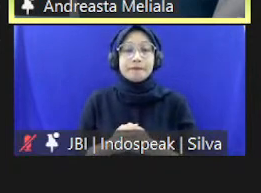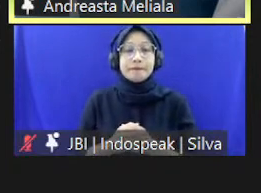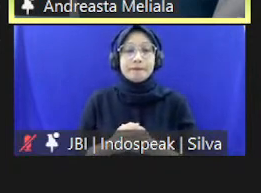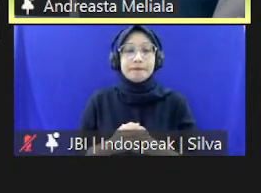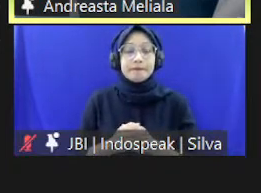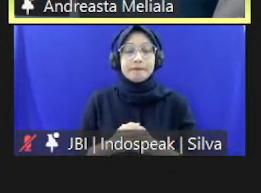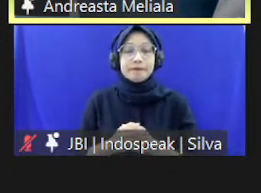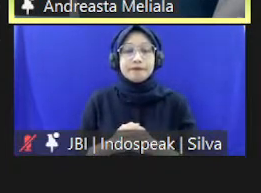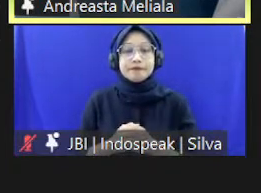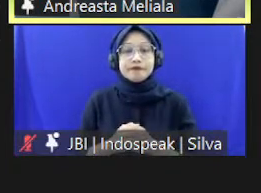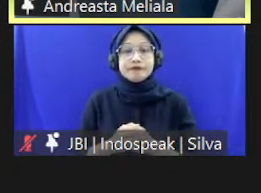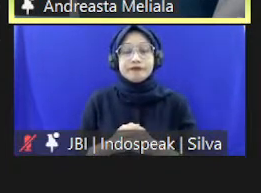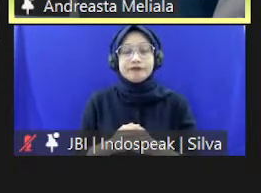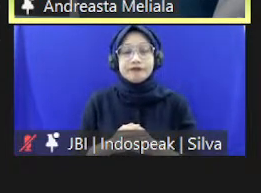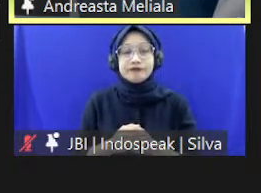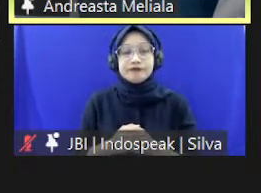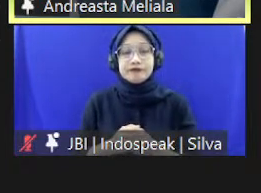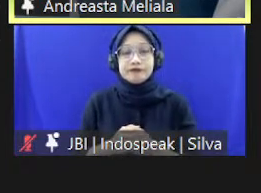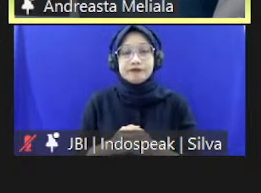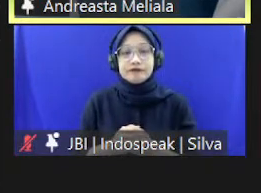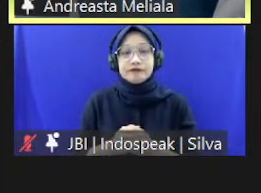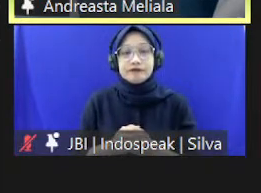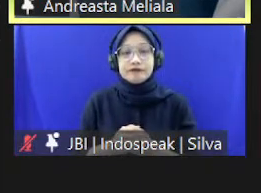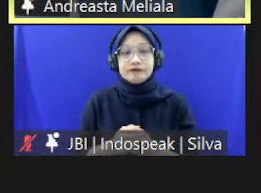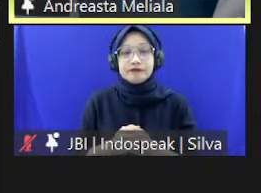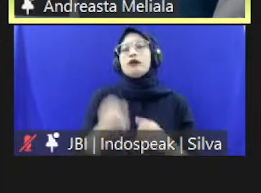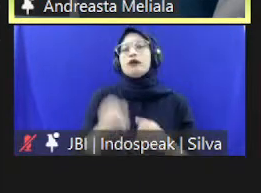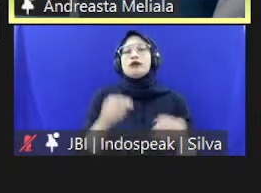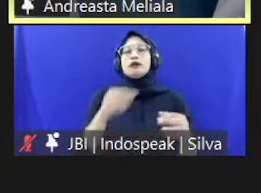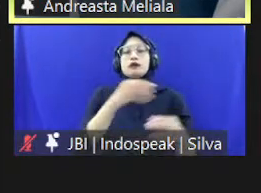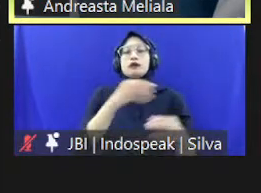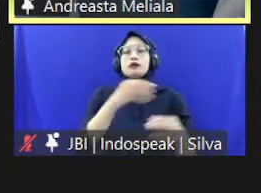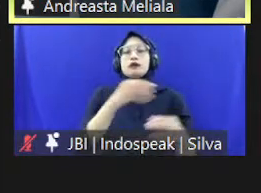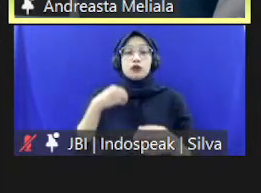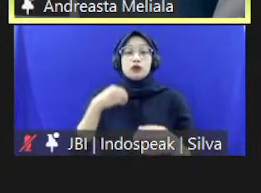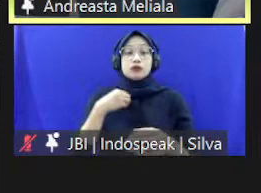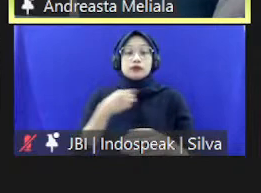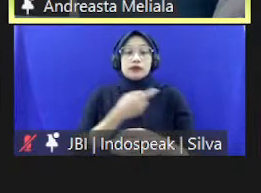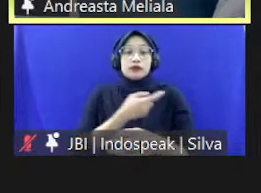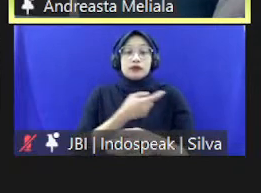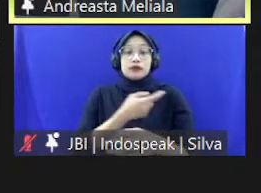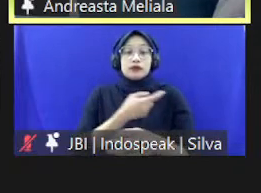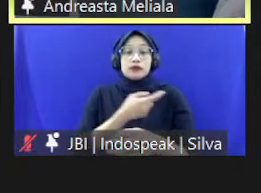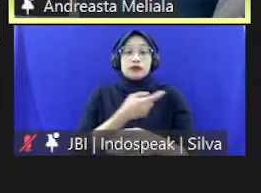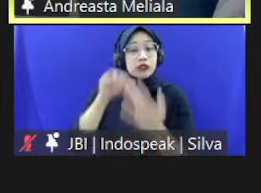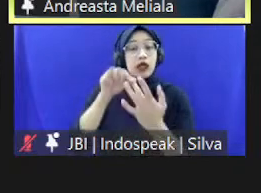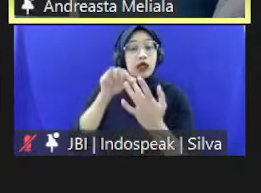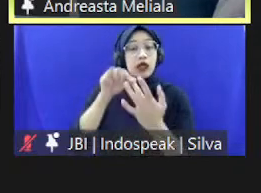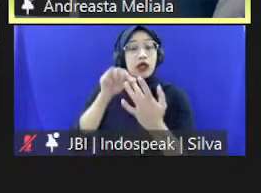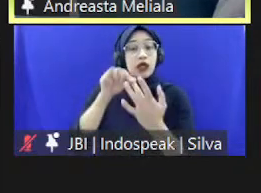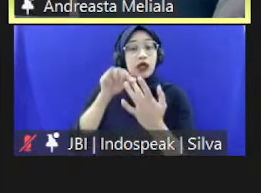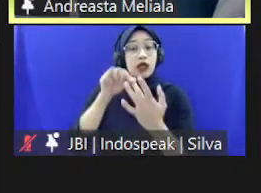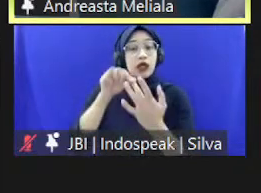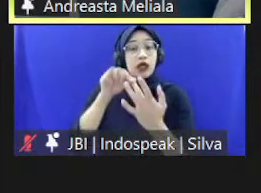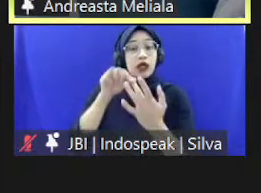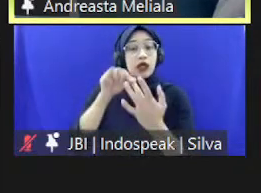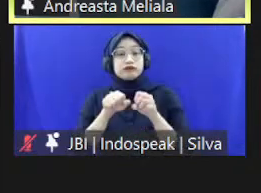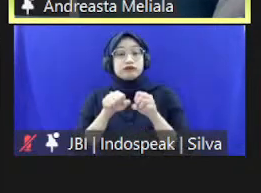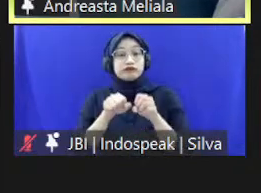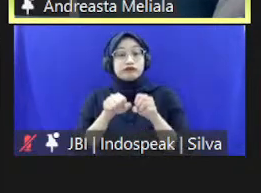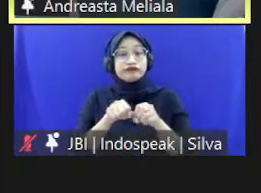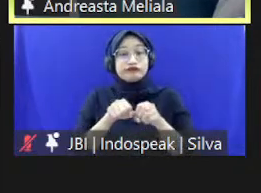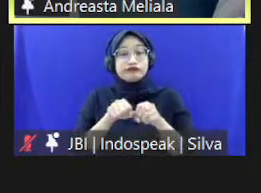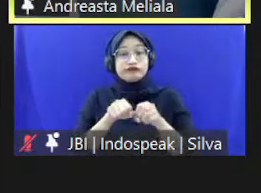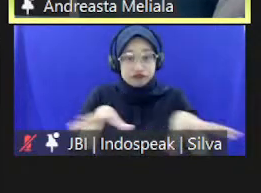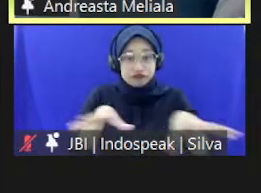the dynamic of medical specialist distribution is not so